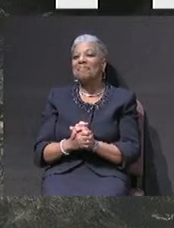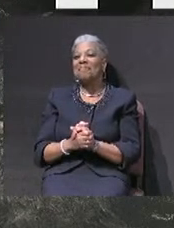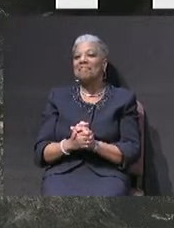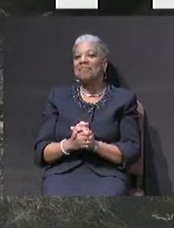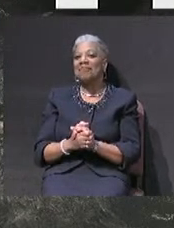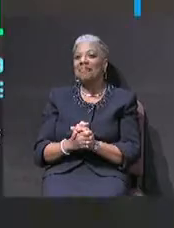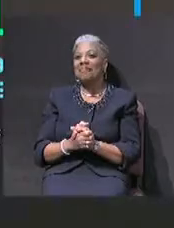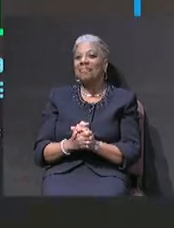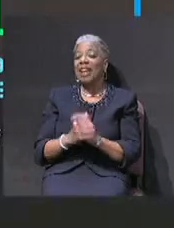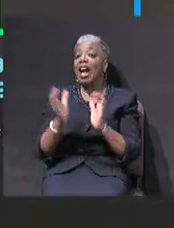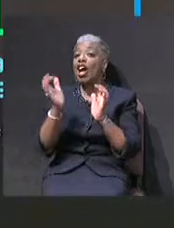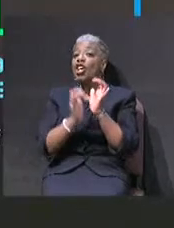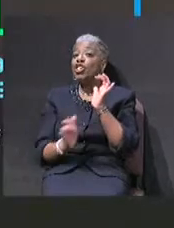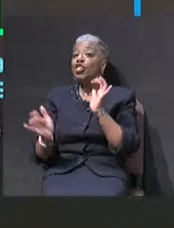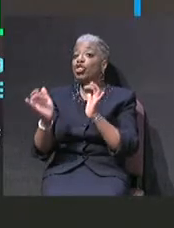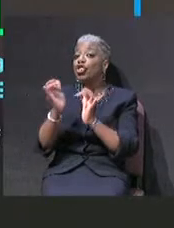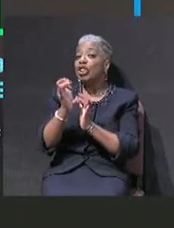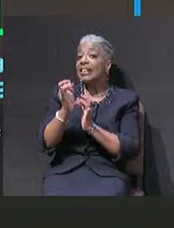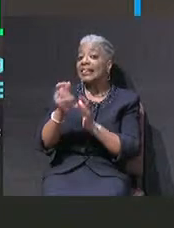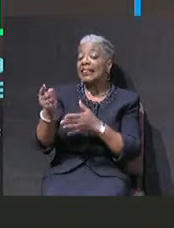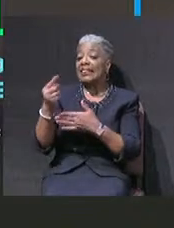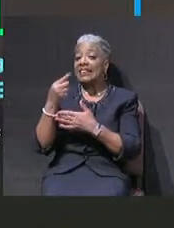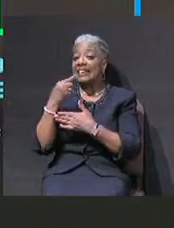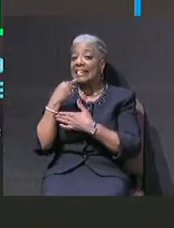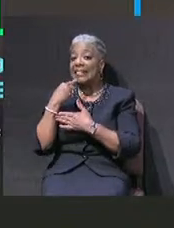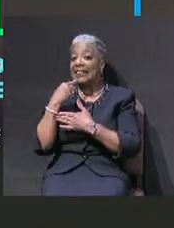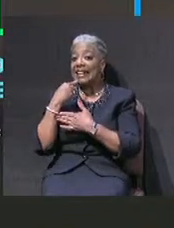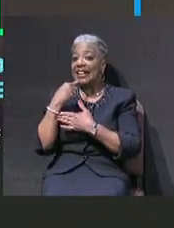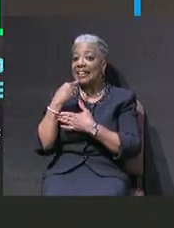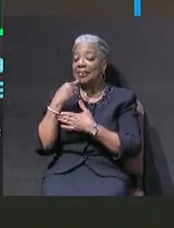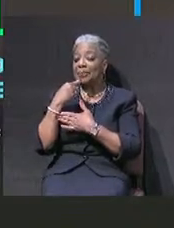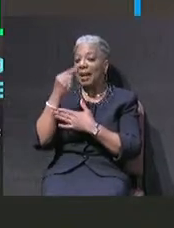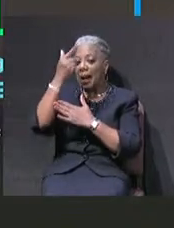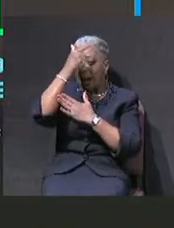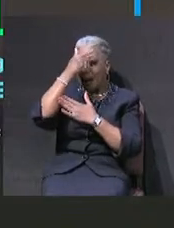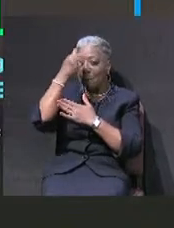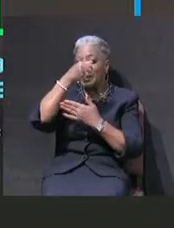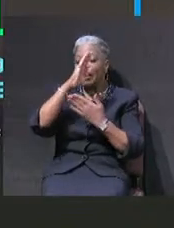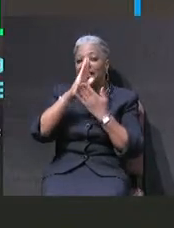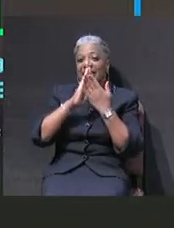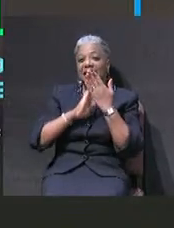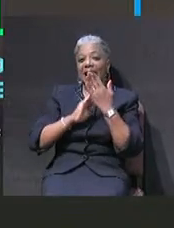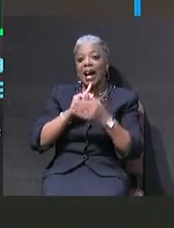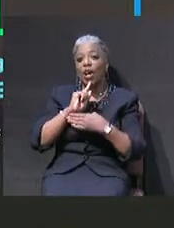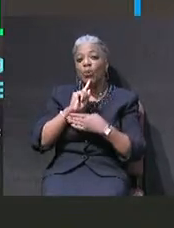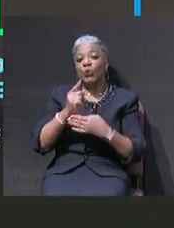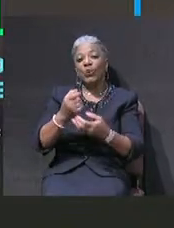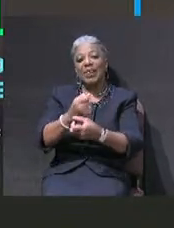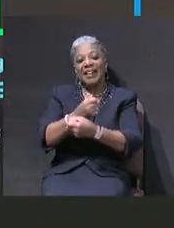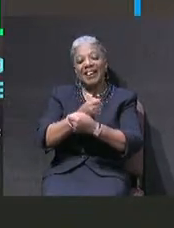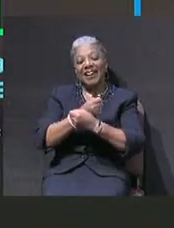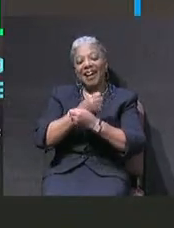Here's what Jesus said. For God so loved the world.